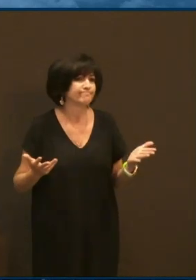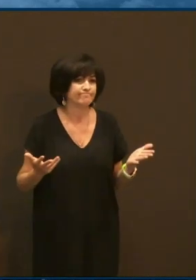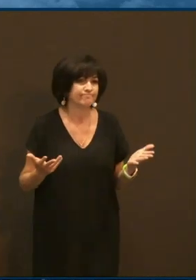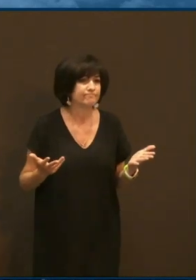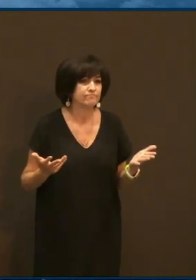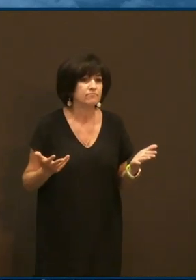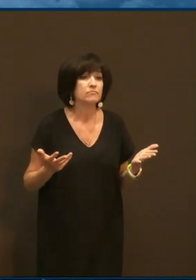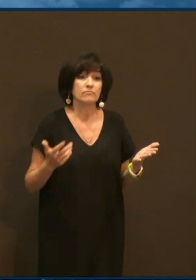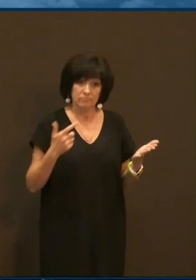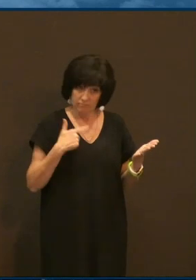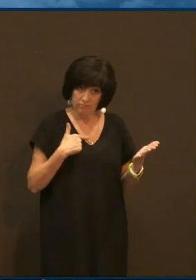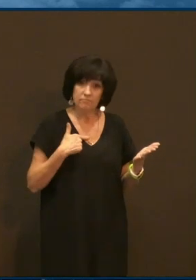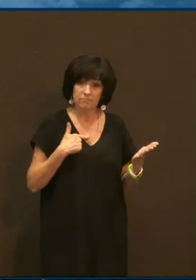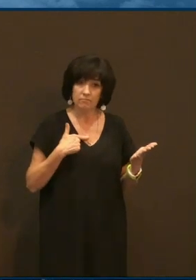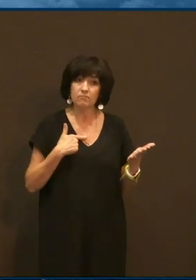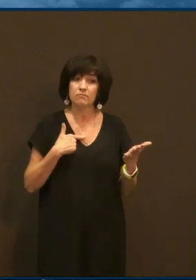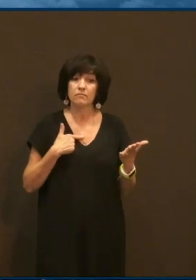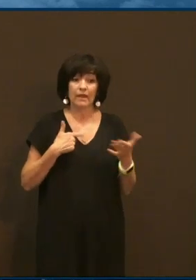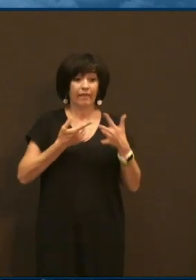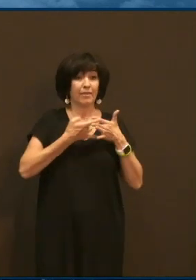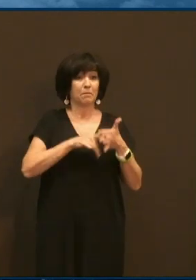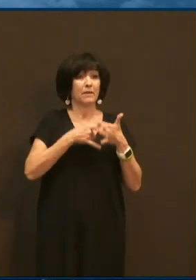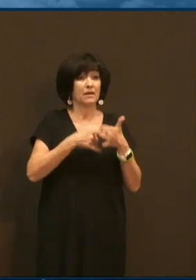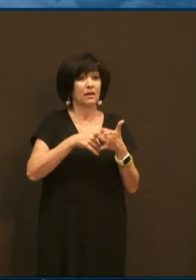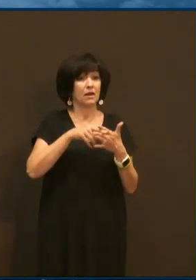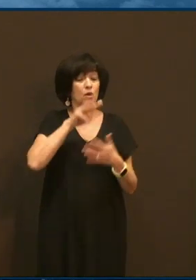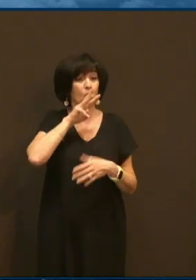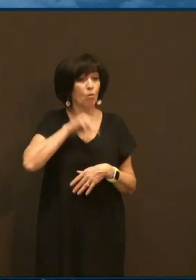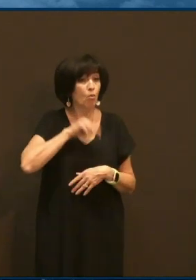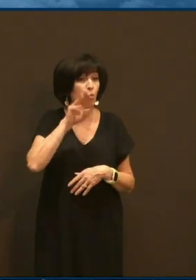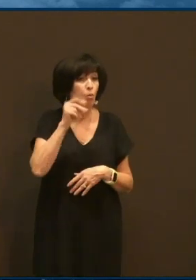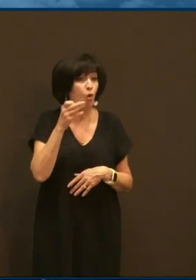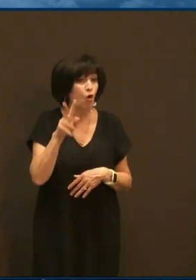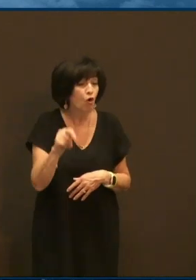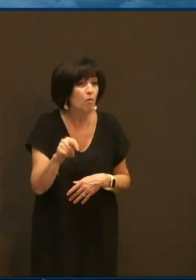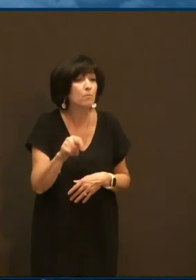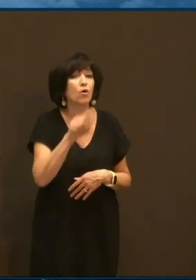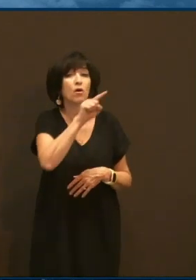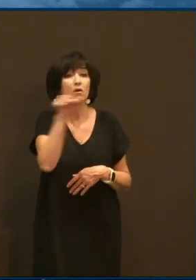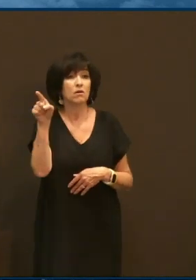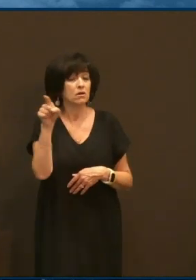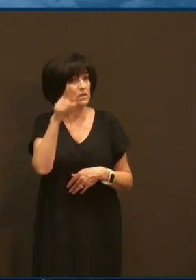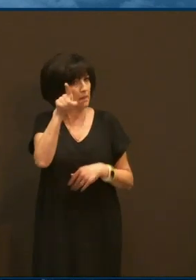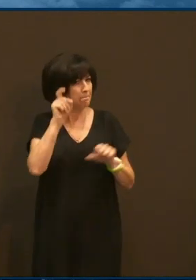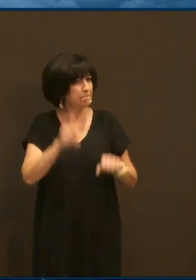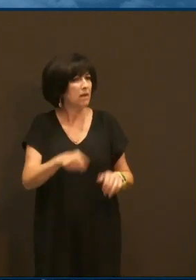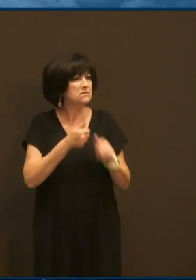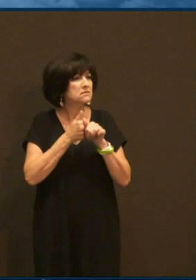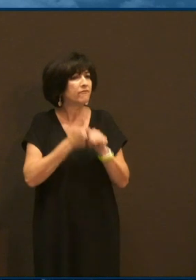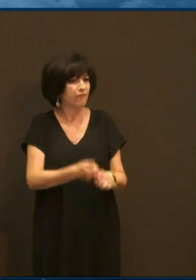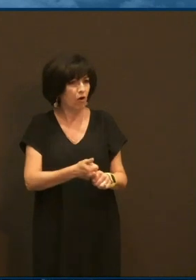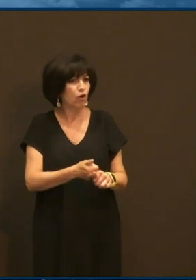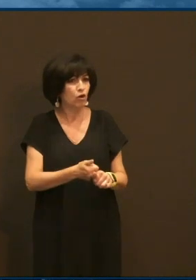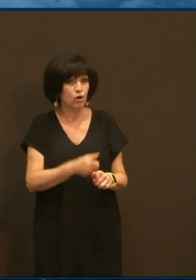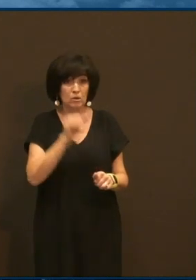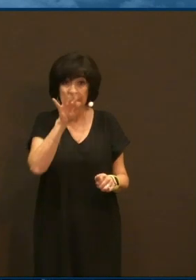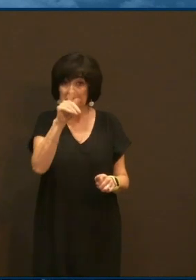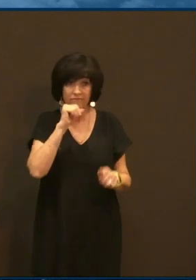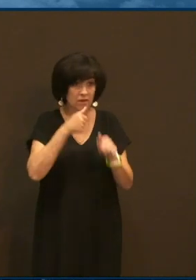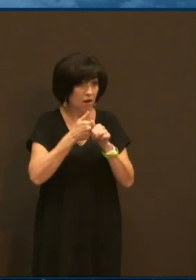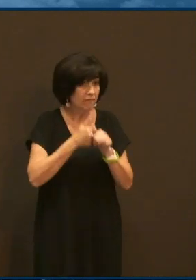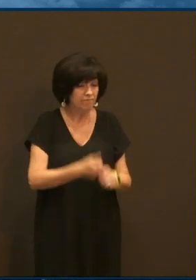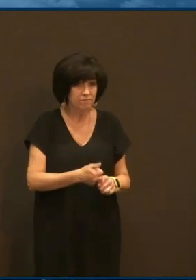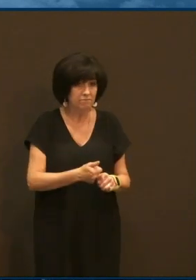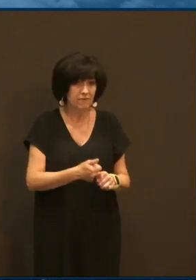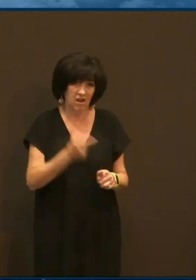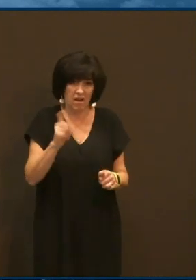and we called up the Walmarts of the world and others and said, hey, look, this isn't going to work. We're going to have to close you down. Same thing with construction. We never closed